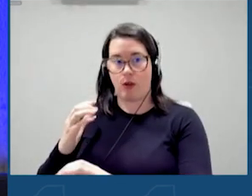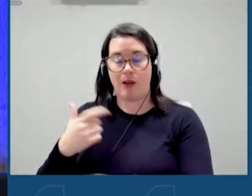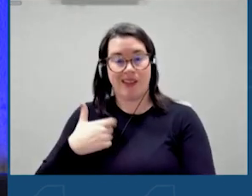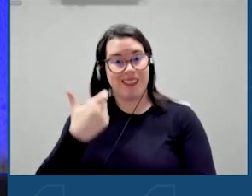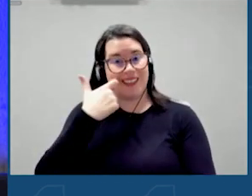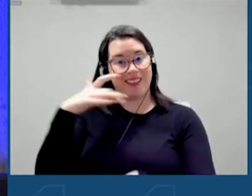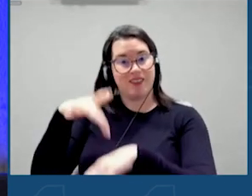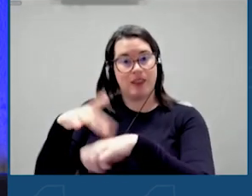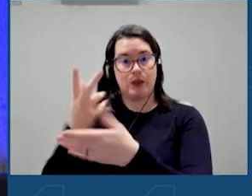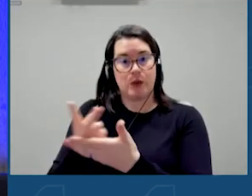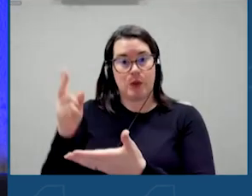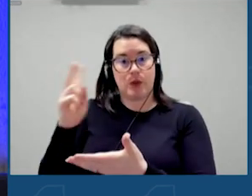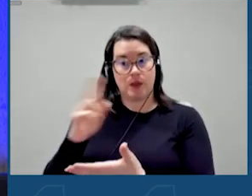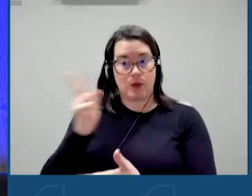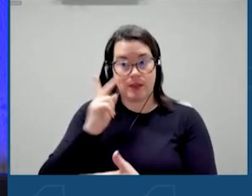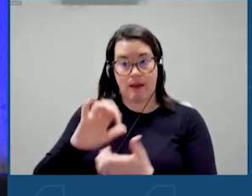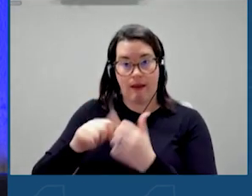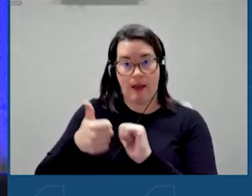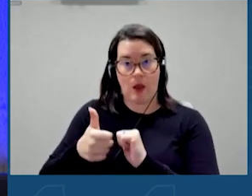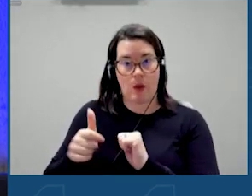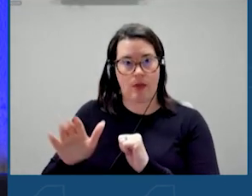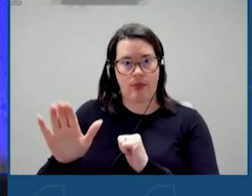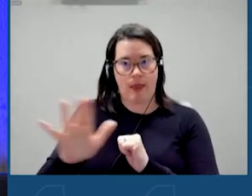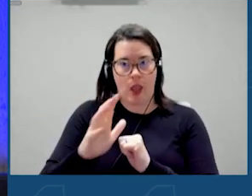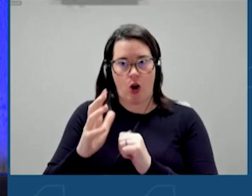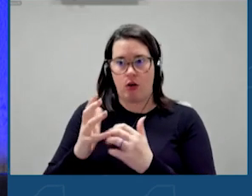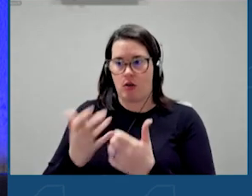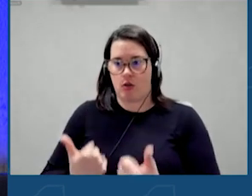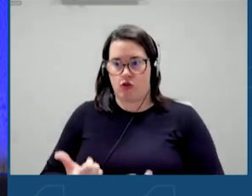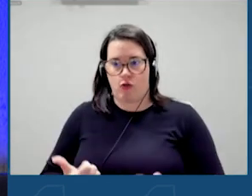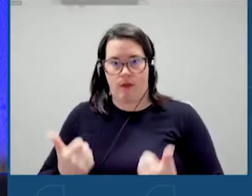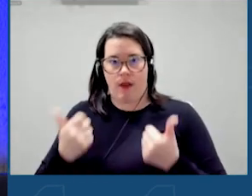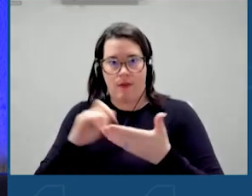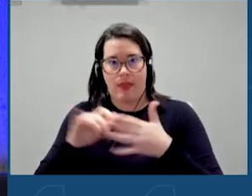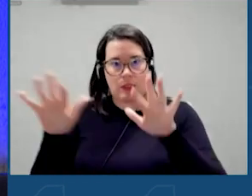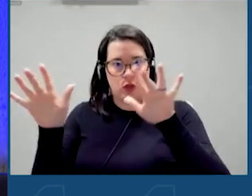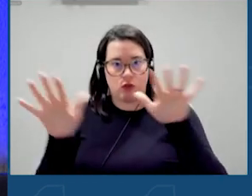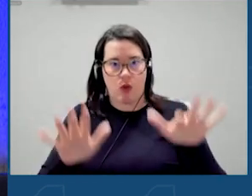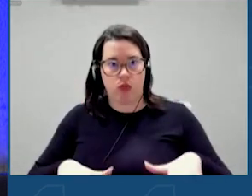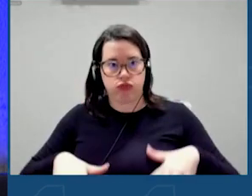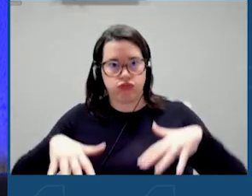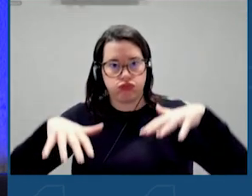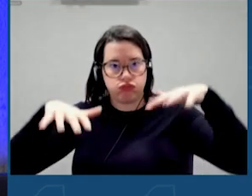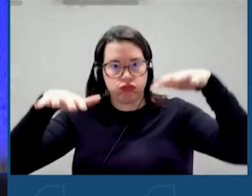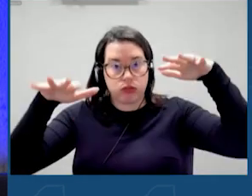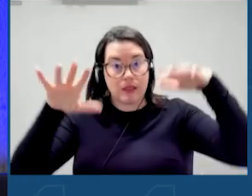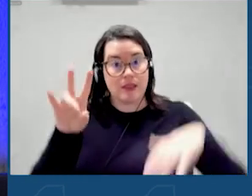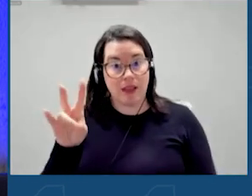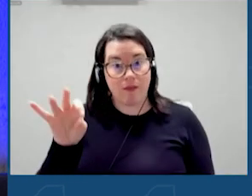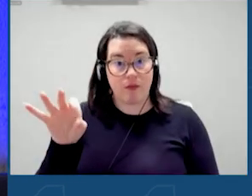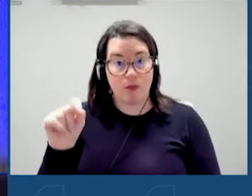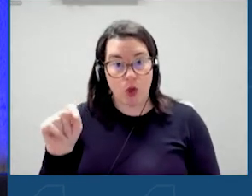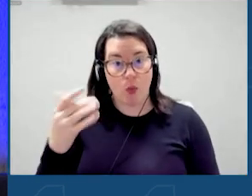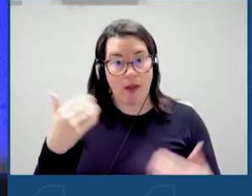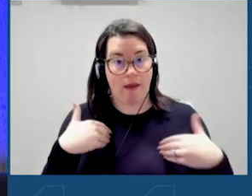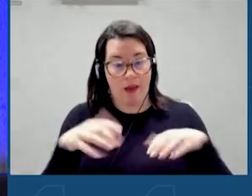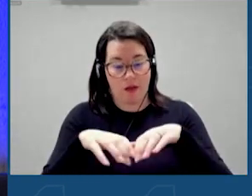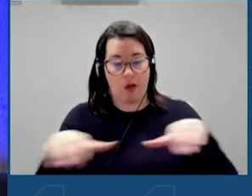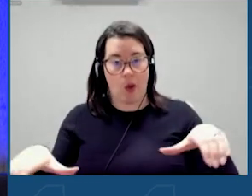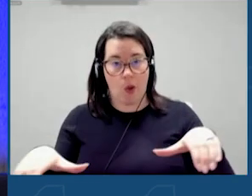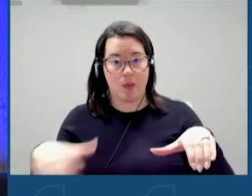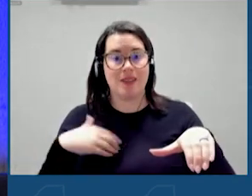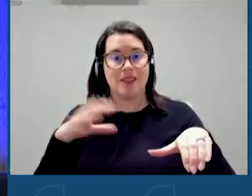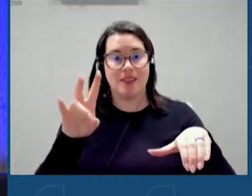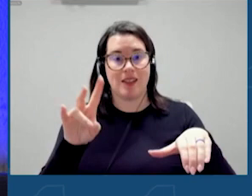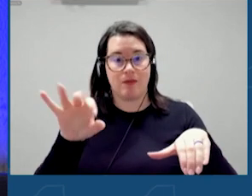to see how they were enduring the snow that was literally 7 feet of snow on the roof of these manufactured homes that were